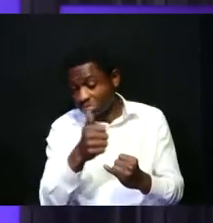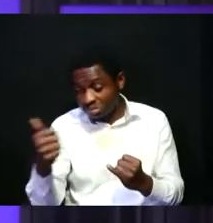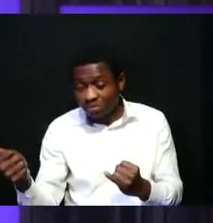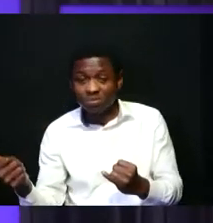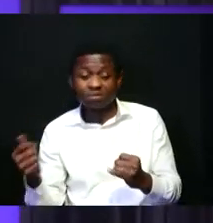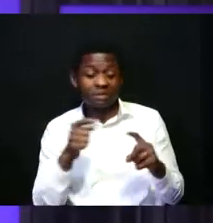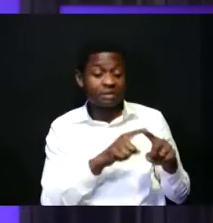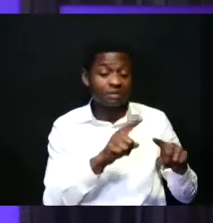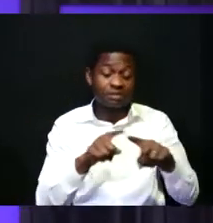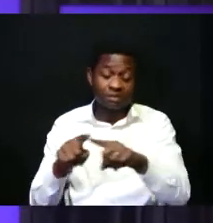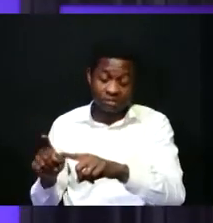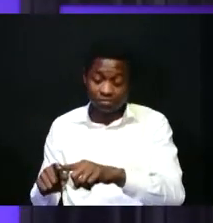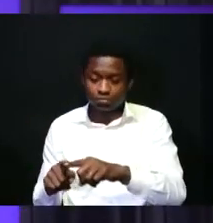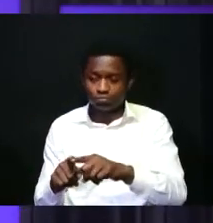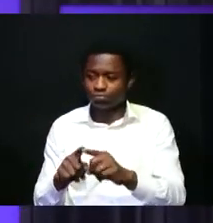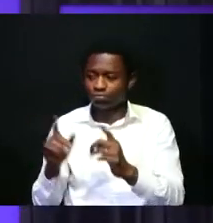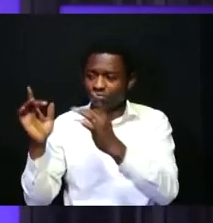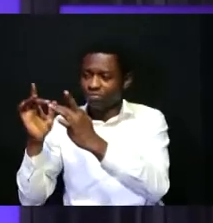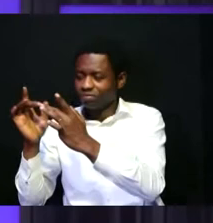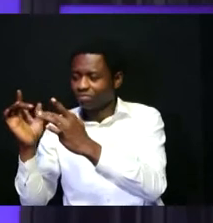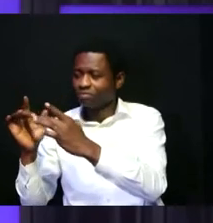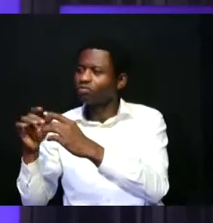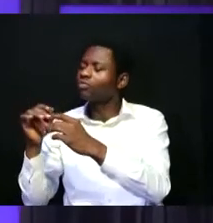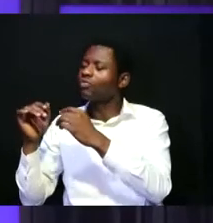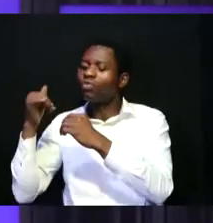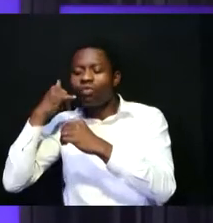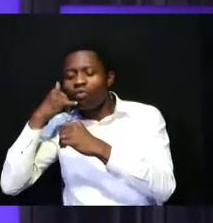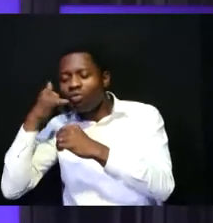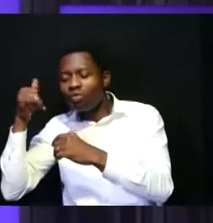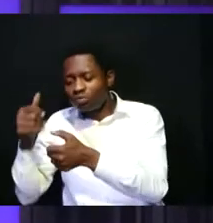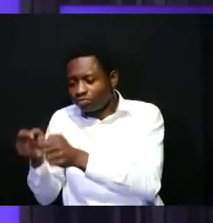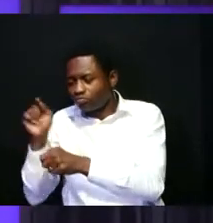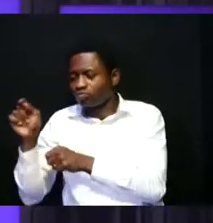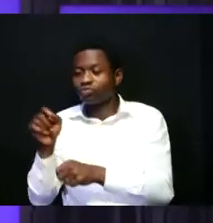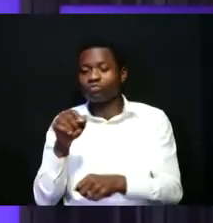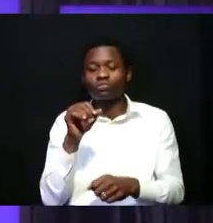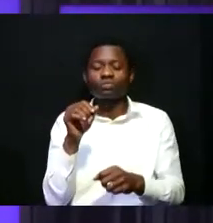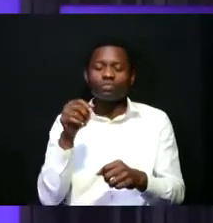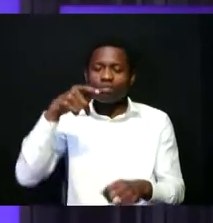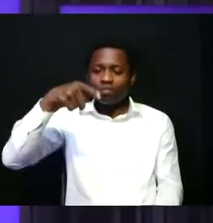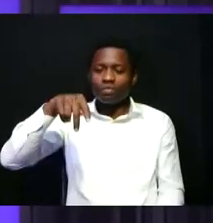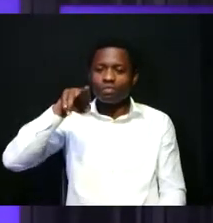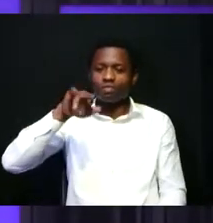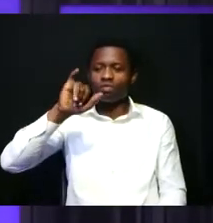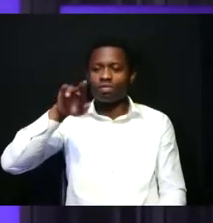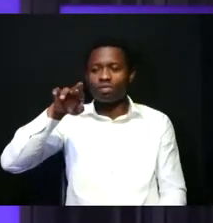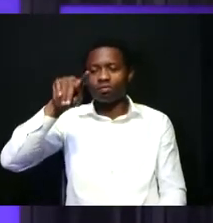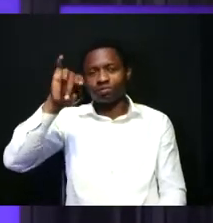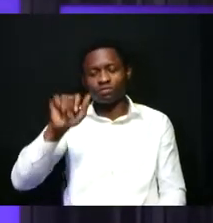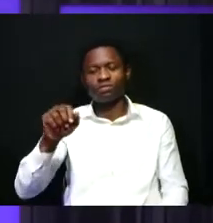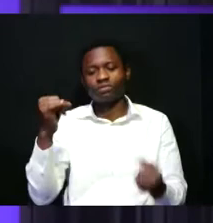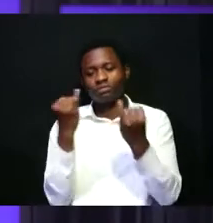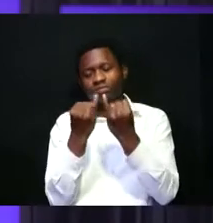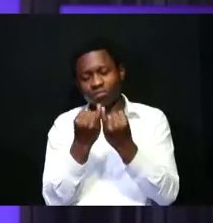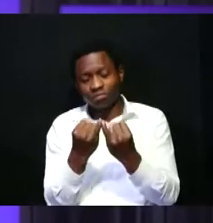all forms of insurance needs. Once you connect to Priority Insurance, Priority Insurance will give you top priority. We're also sponsored